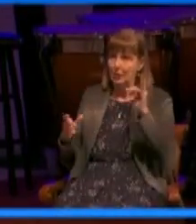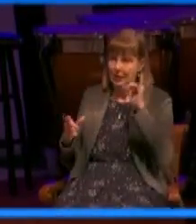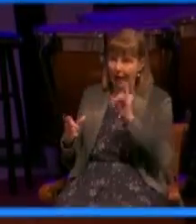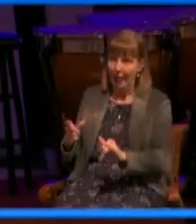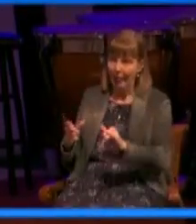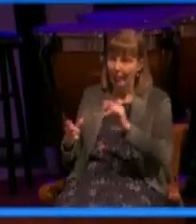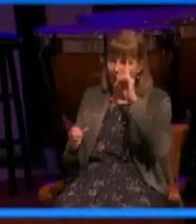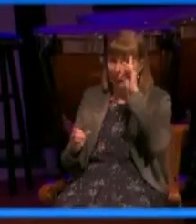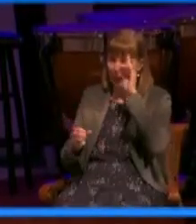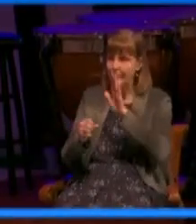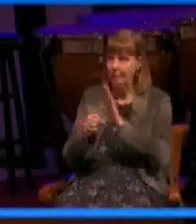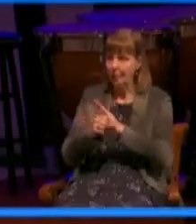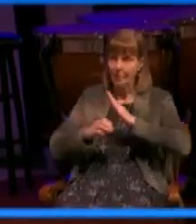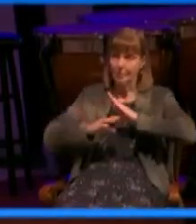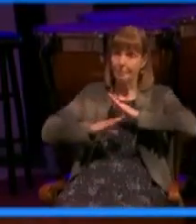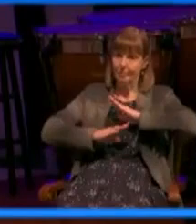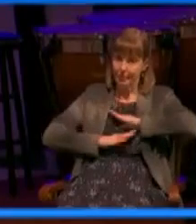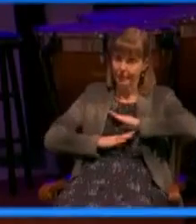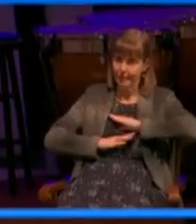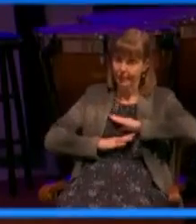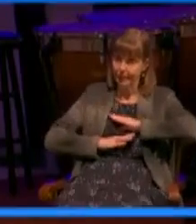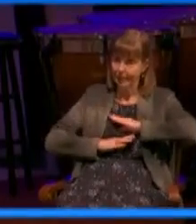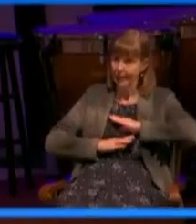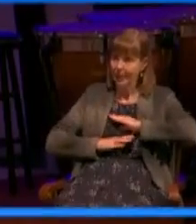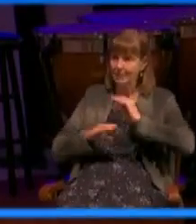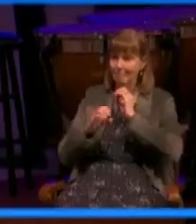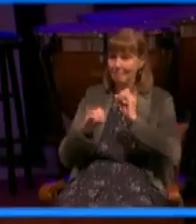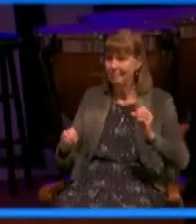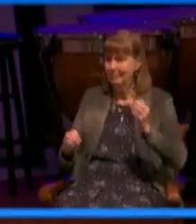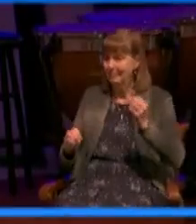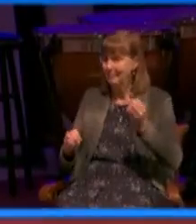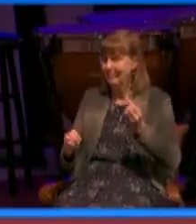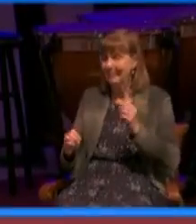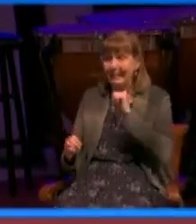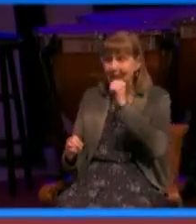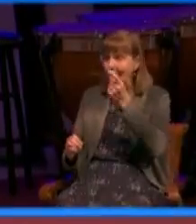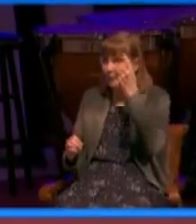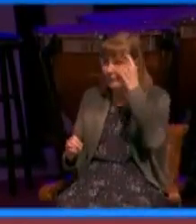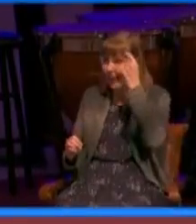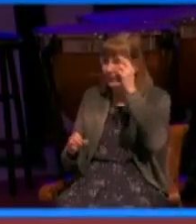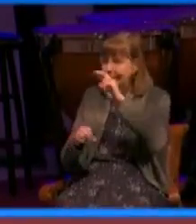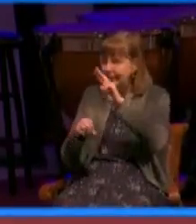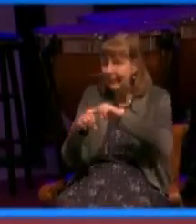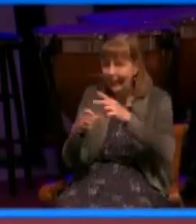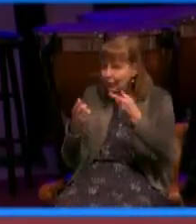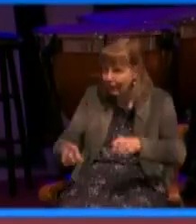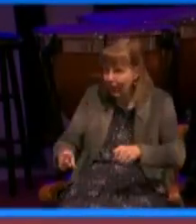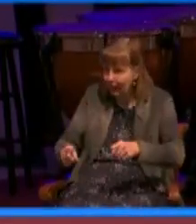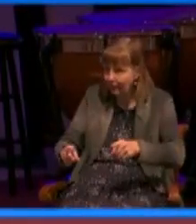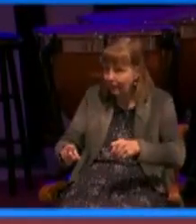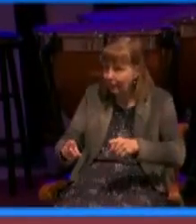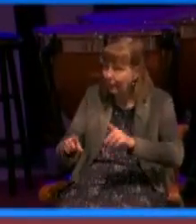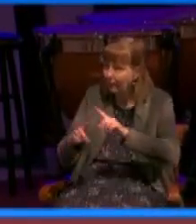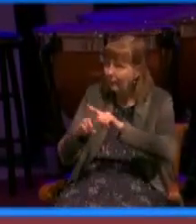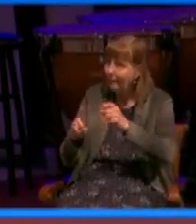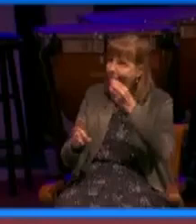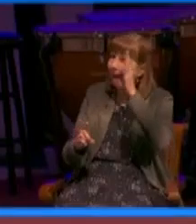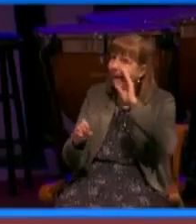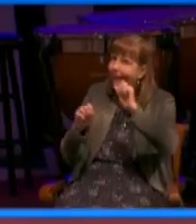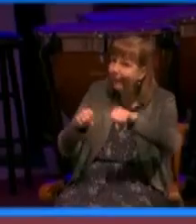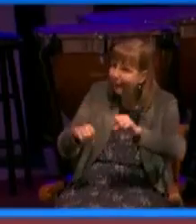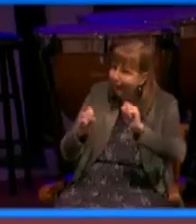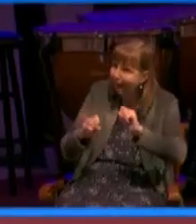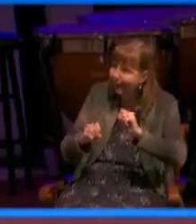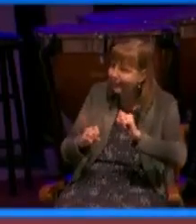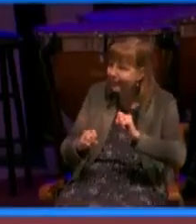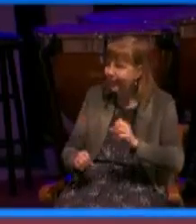you're going to make that promise. It makes no sense naturally that this would happen. But he will tell him that kings will come from you. Well, God kept this